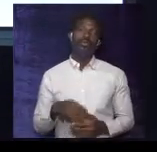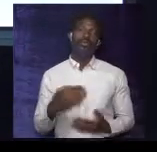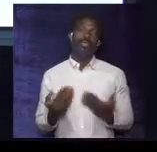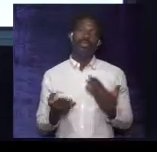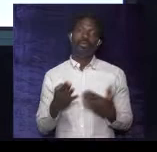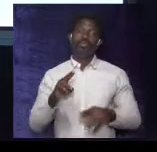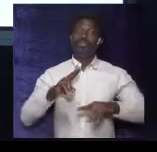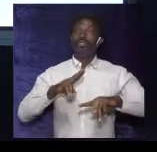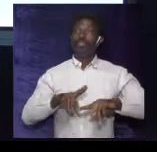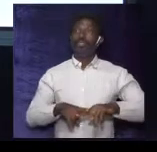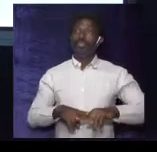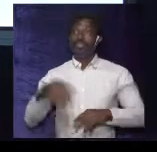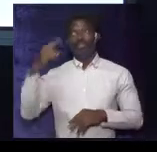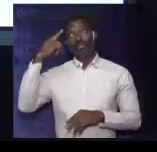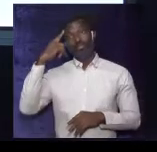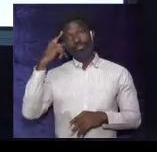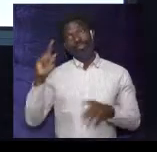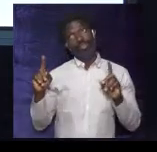mean?